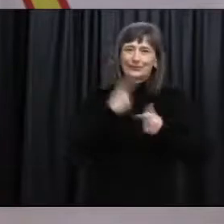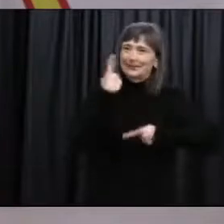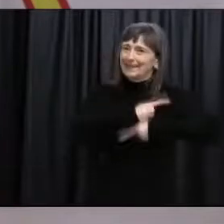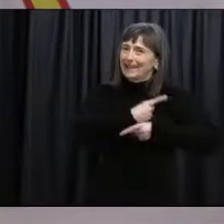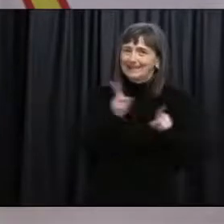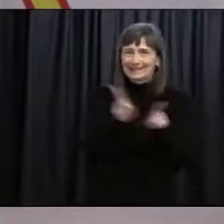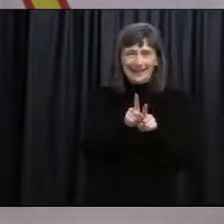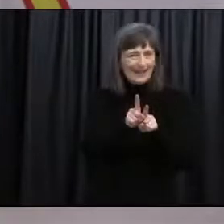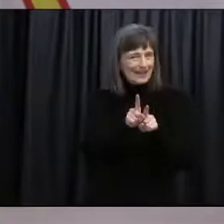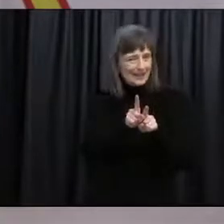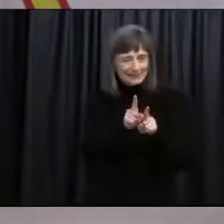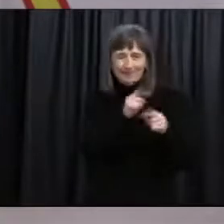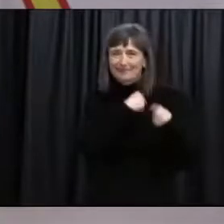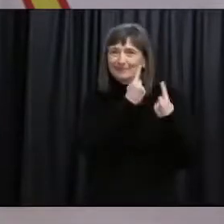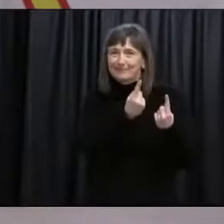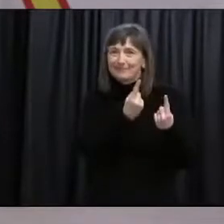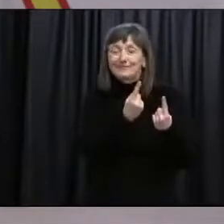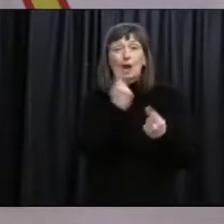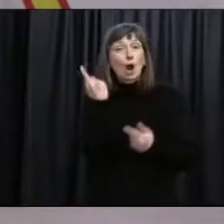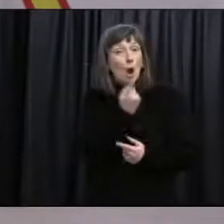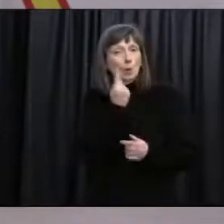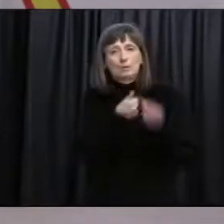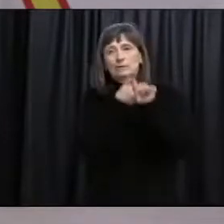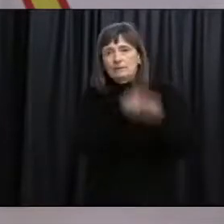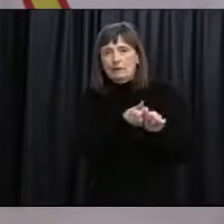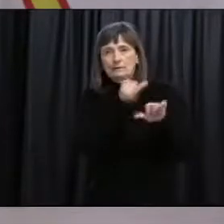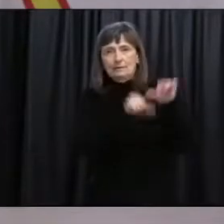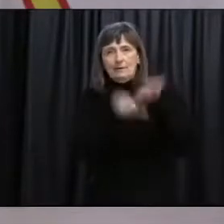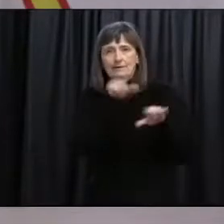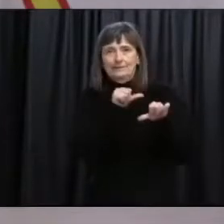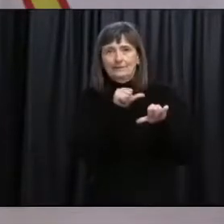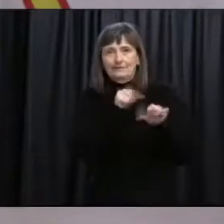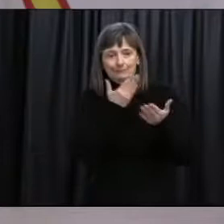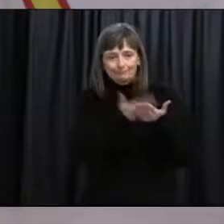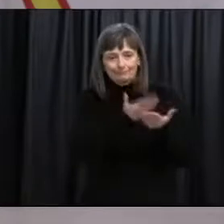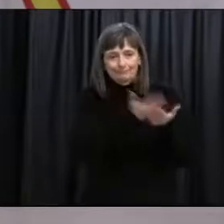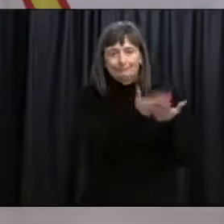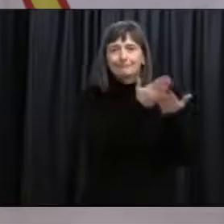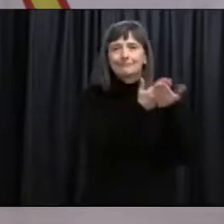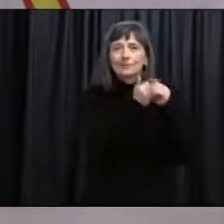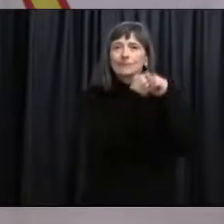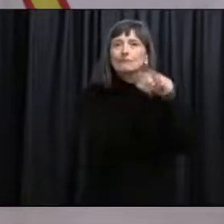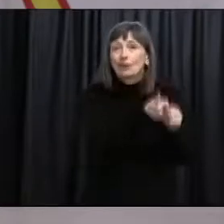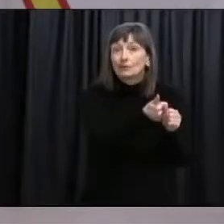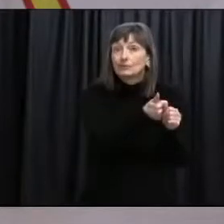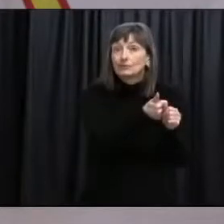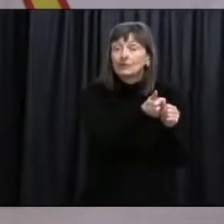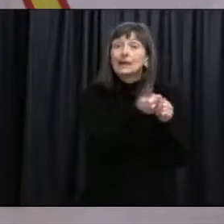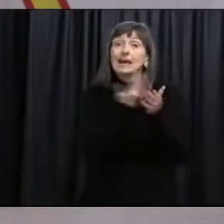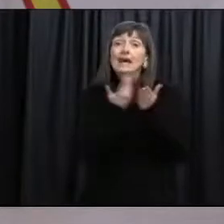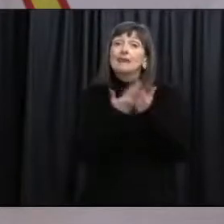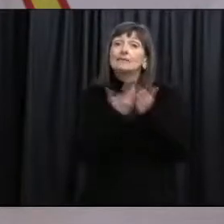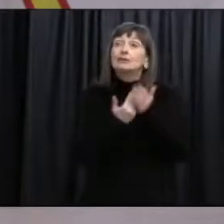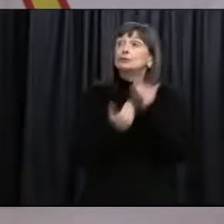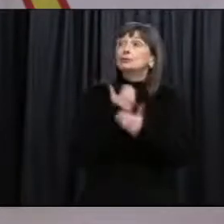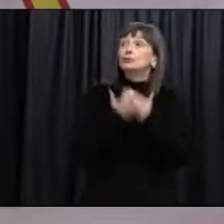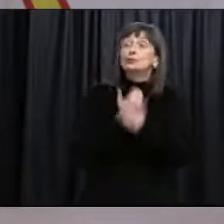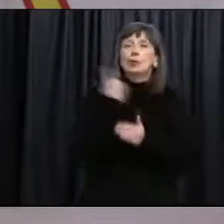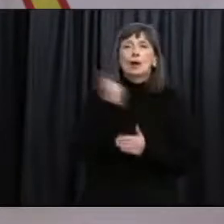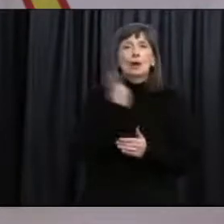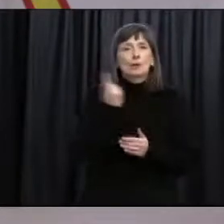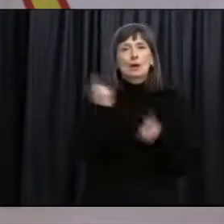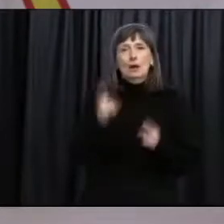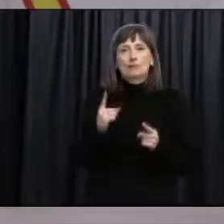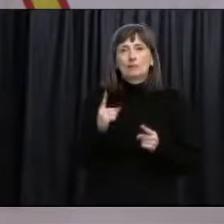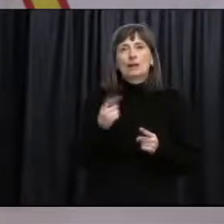on the best available evidence to guide our decision-making. Evidence will continue to change and emerge, and we are prepared to